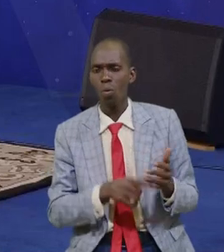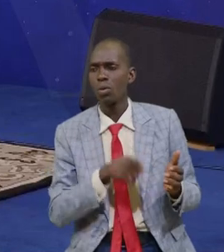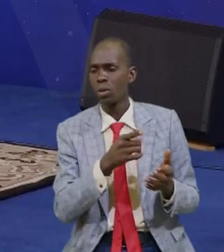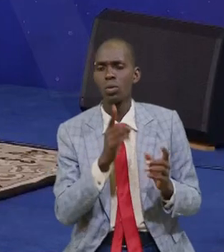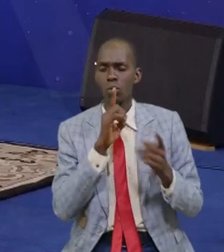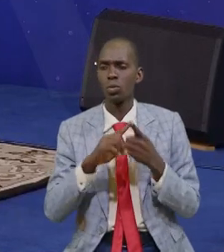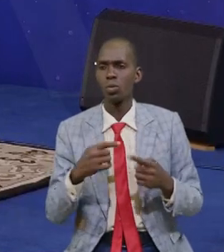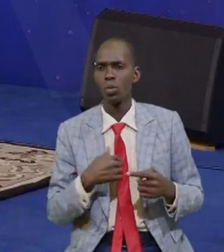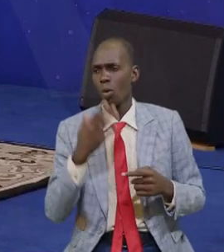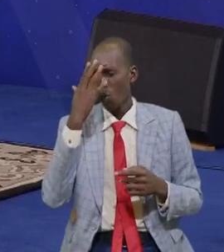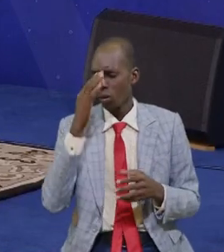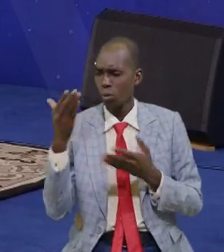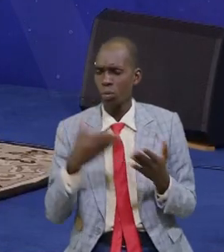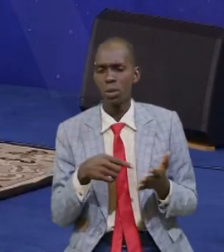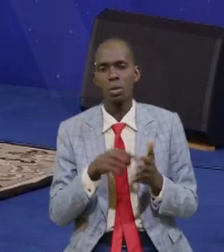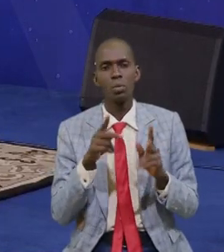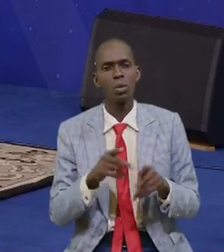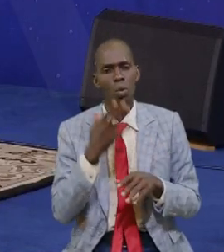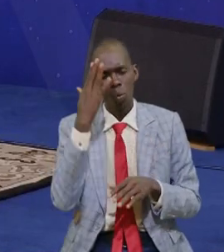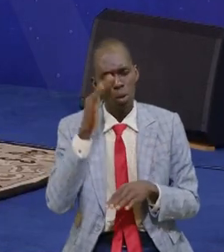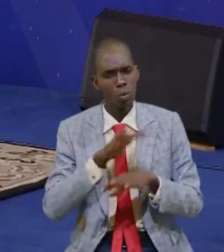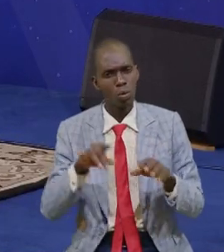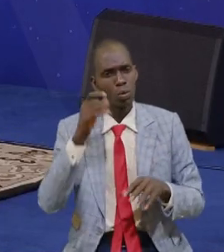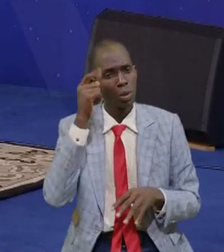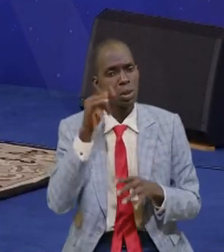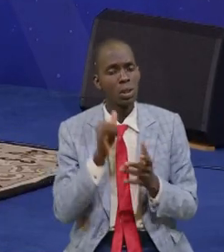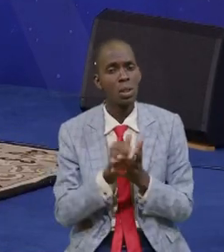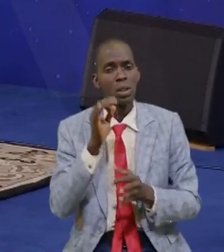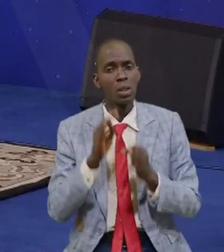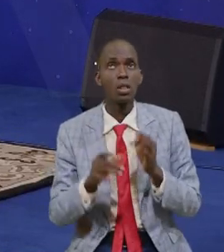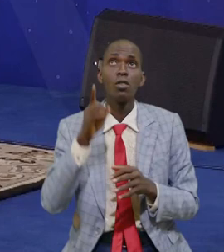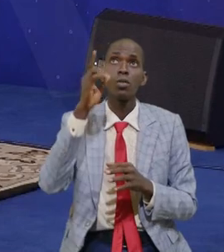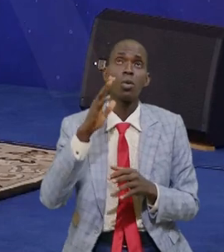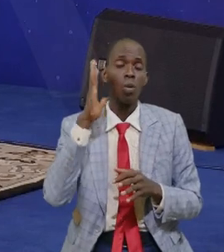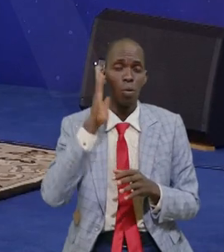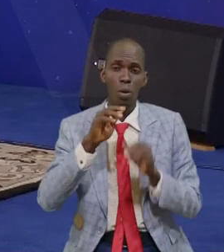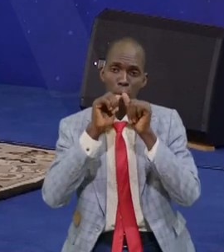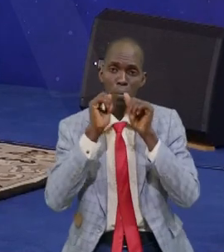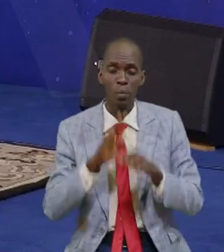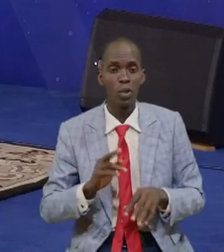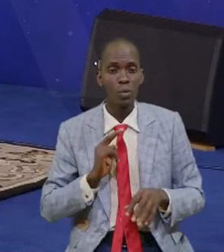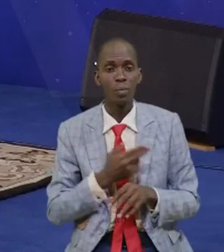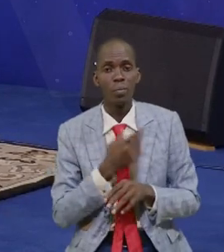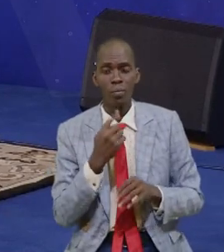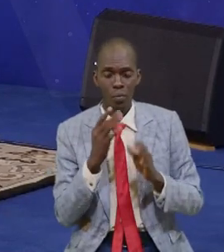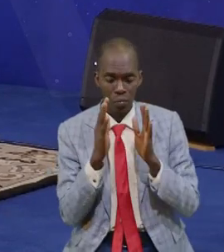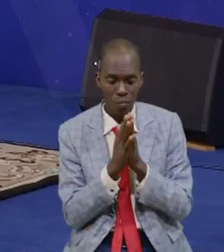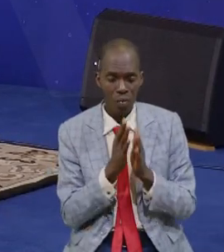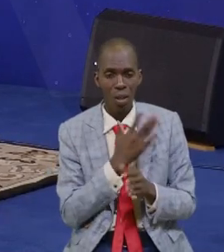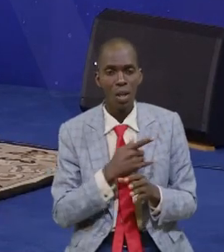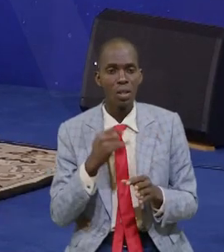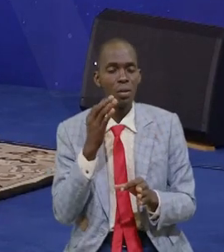don't you understand that if God is going to bless us, the prayer and the faith is that